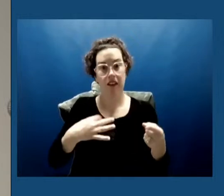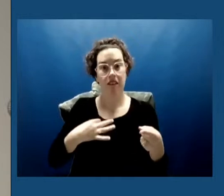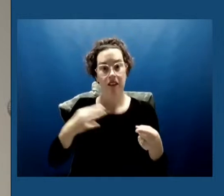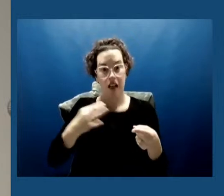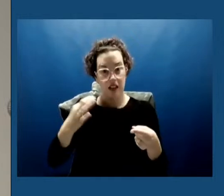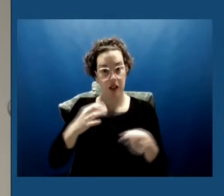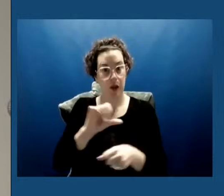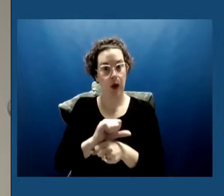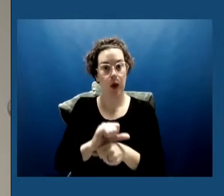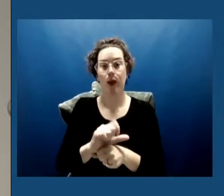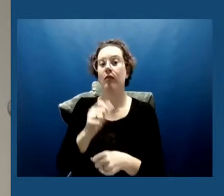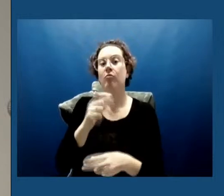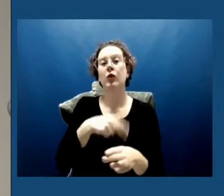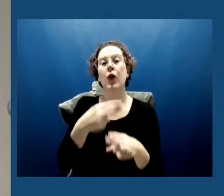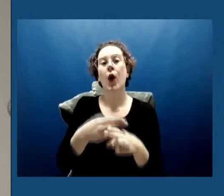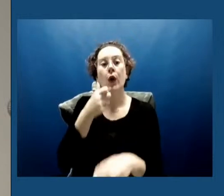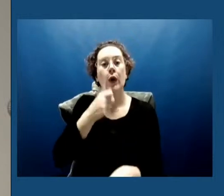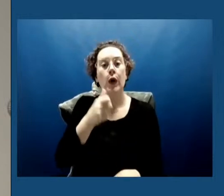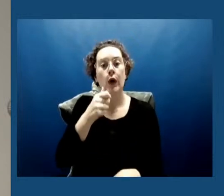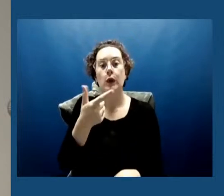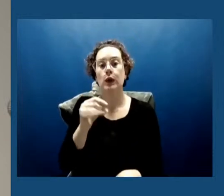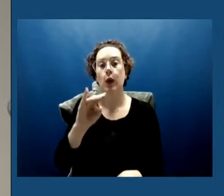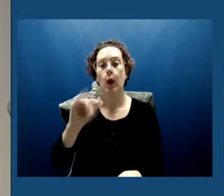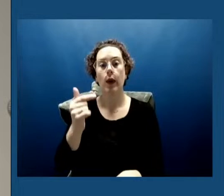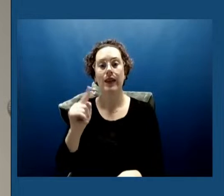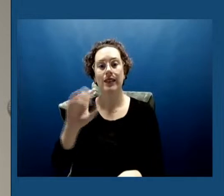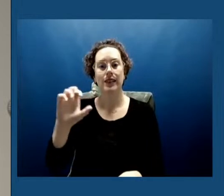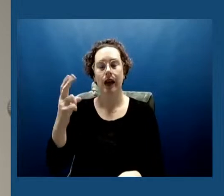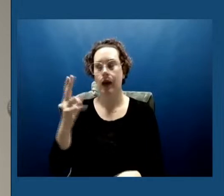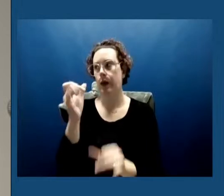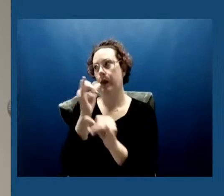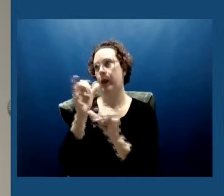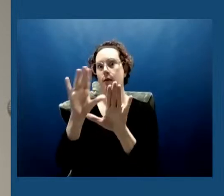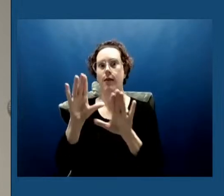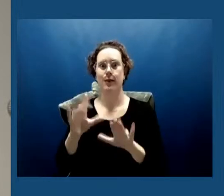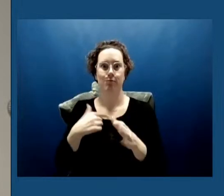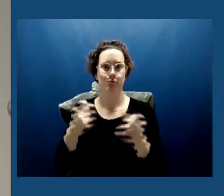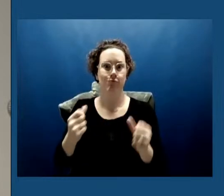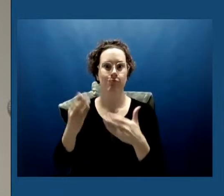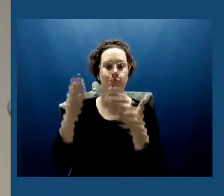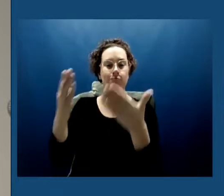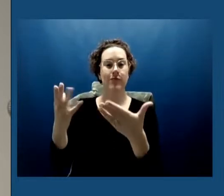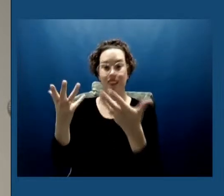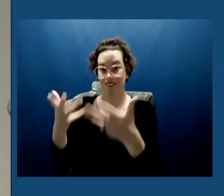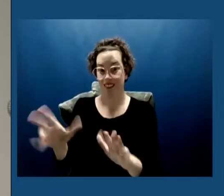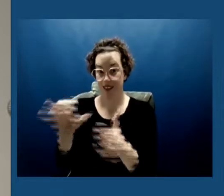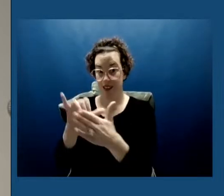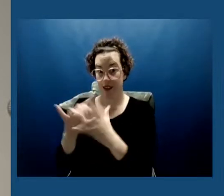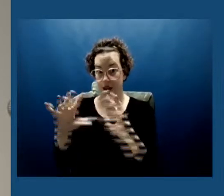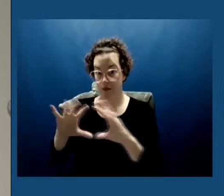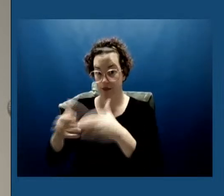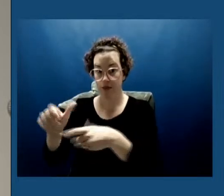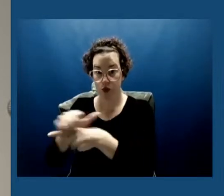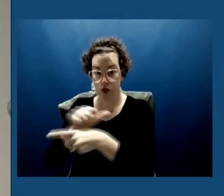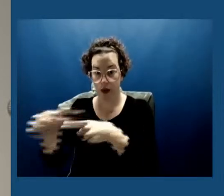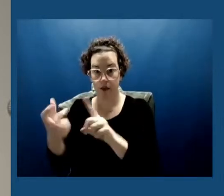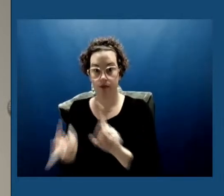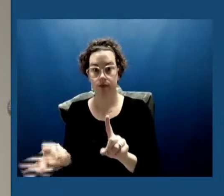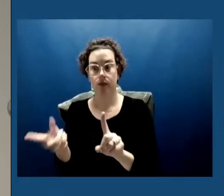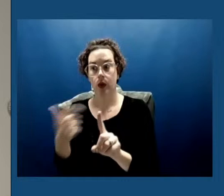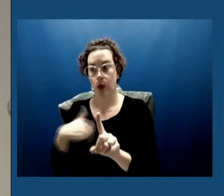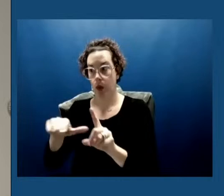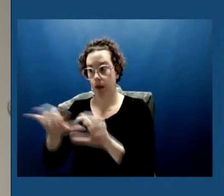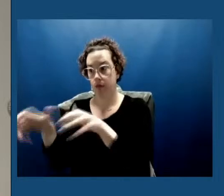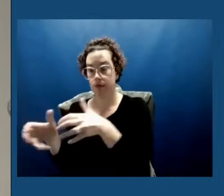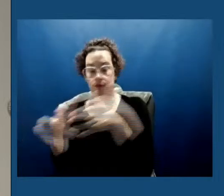which was awesome, phenomenal, highly recommend. After we did Girls Going Tech, they came and they offered us the opportunity to actually visit the plant in